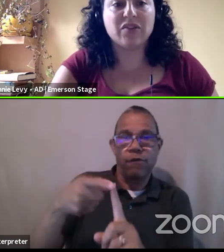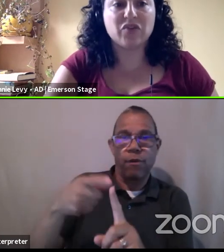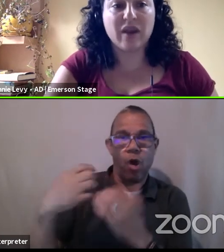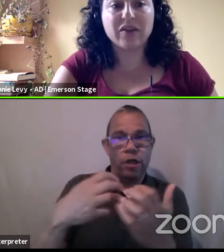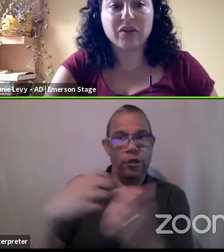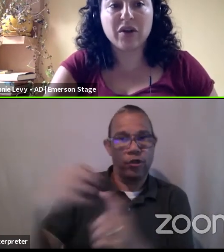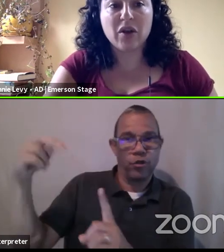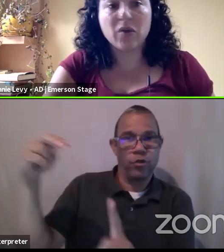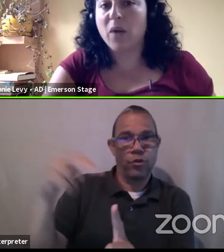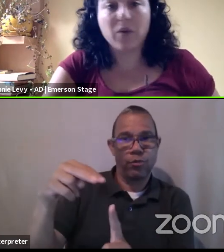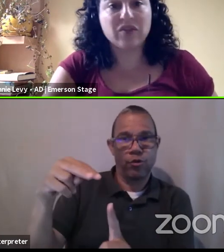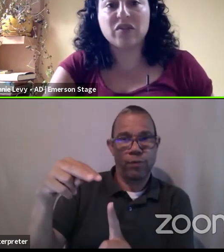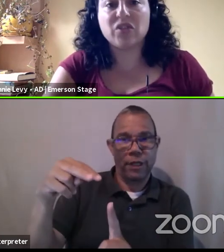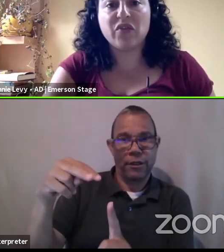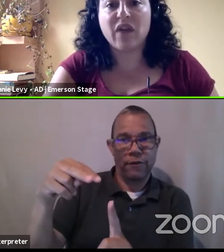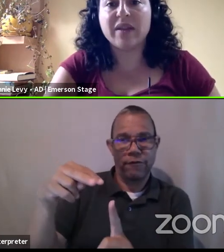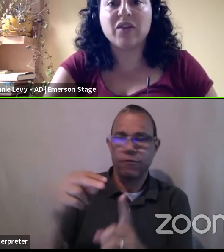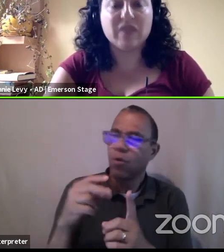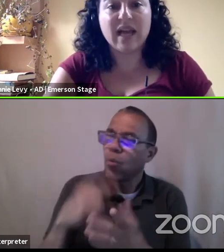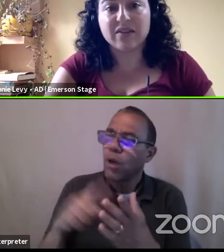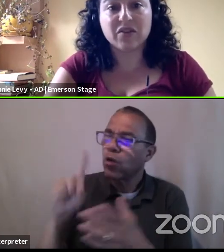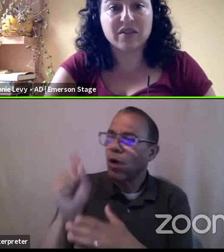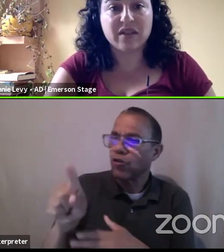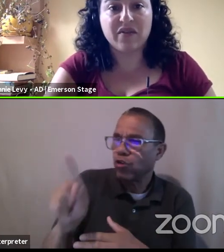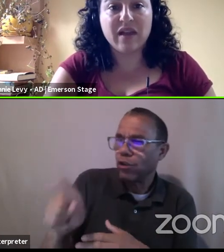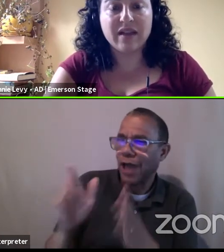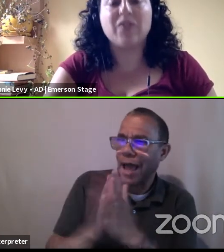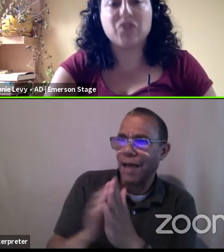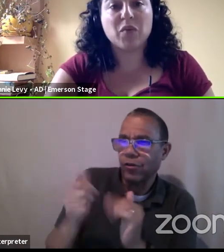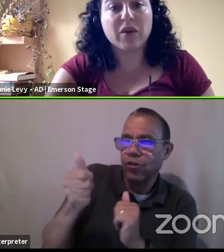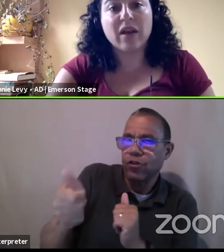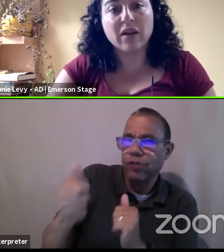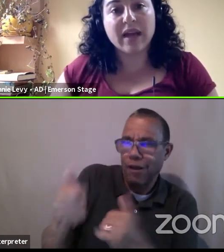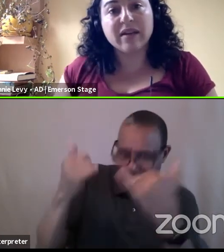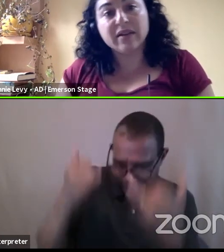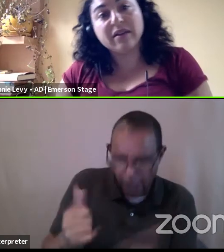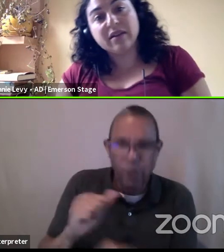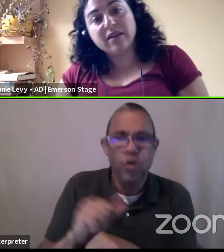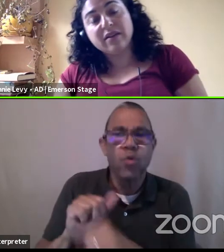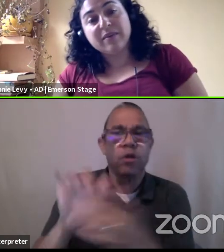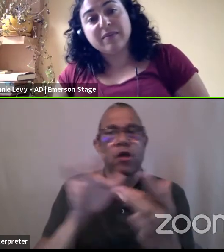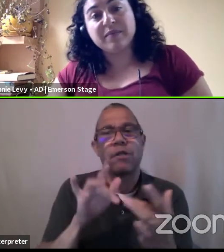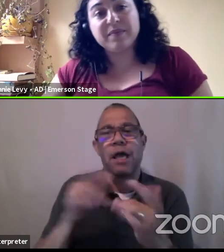thinking as a director or what questions do you find that you need to ask yourself now that you're working online?